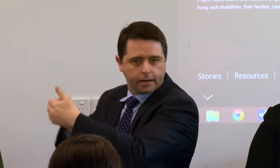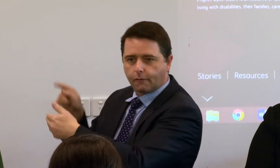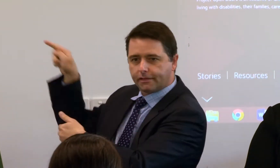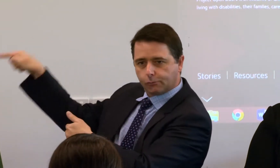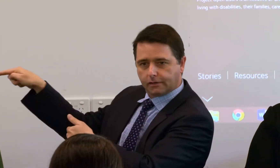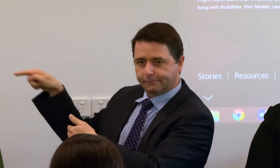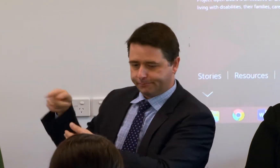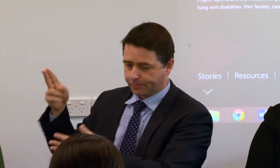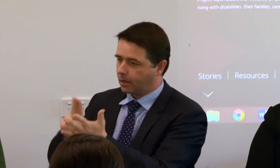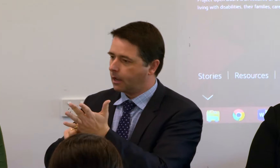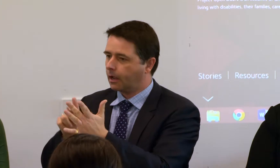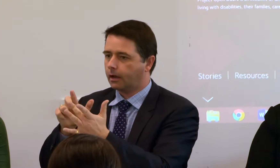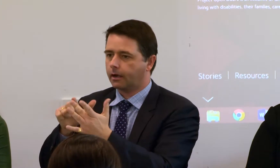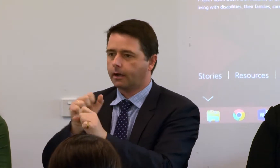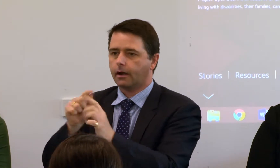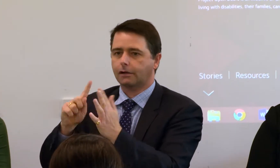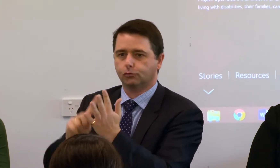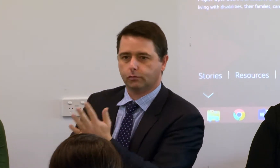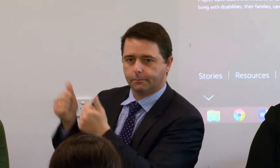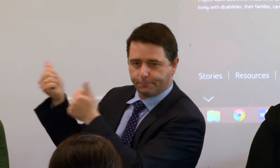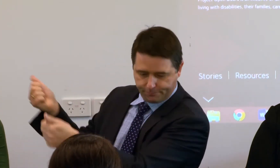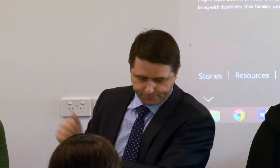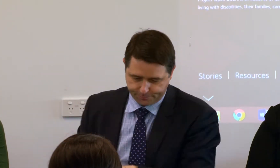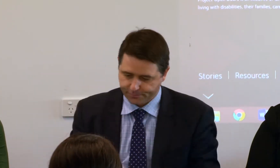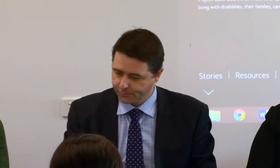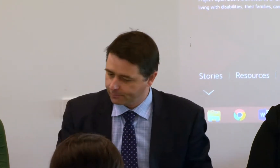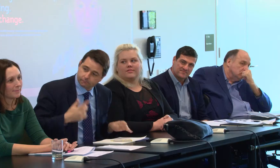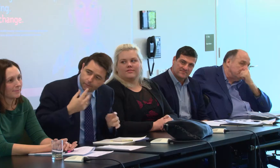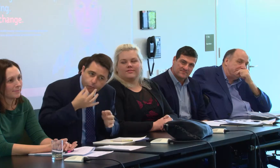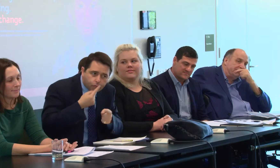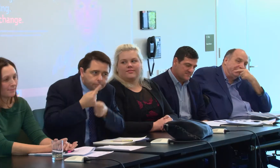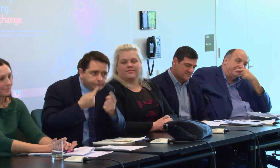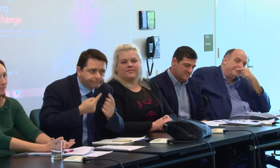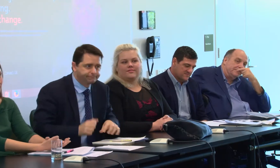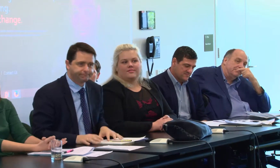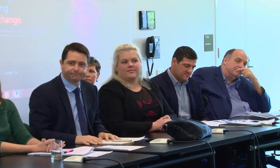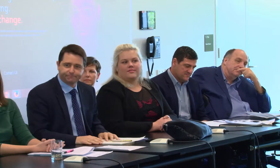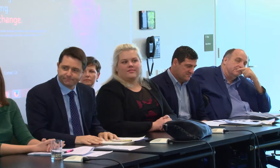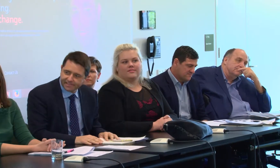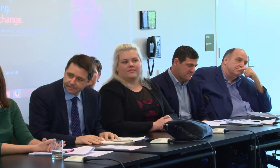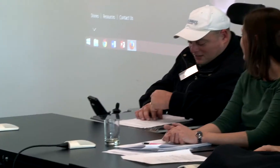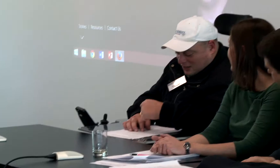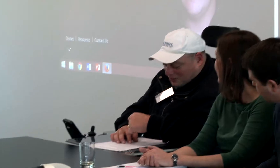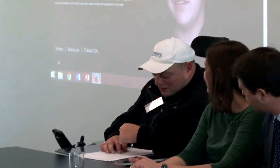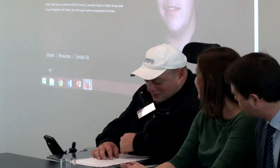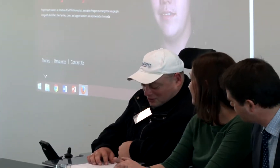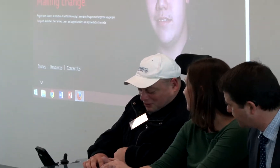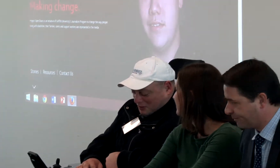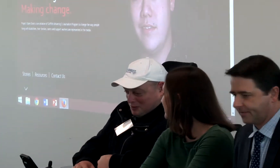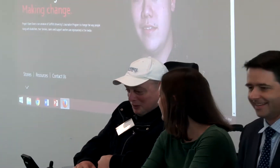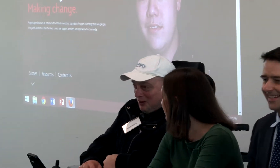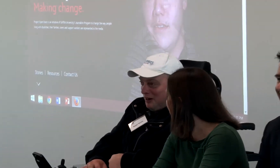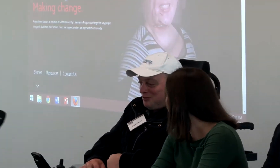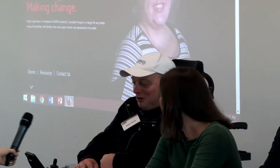I might go to the end of the panel and I might ask Nigel to respond. Do you have any comments there? I've got lots